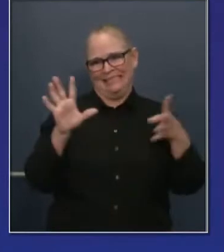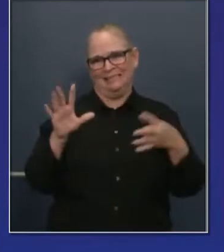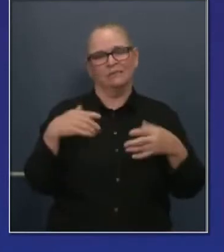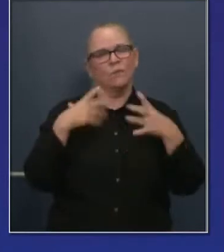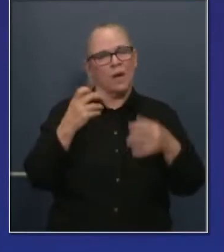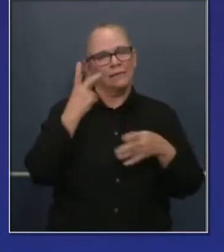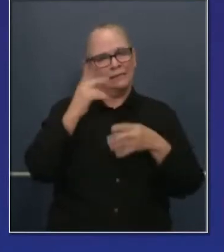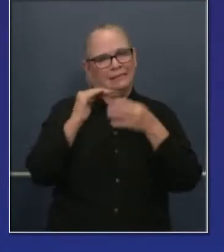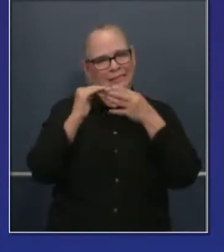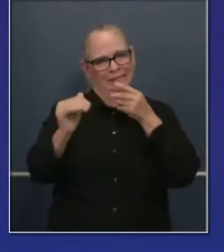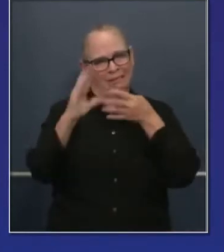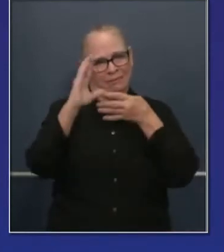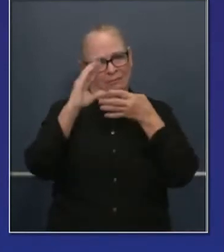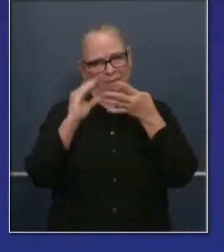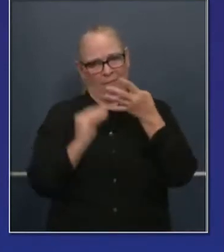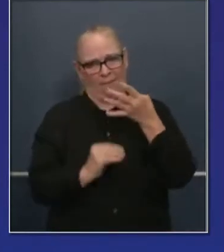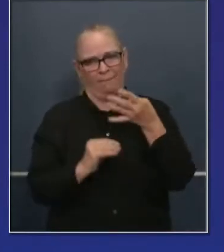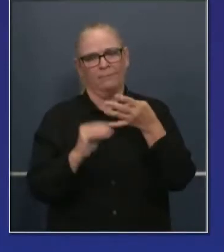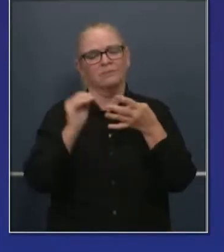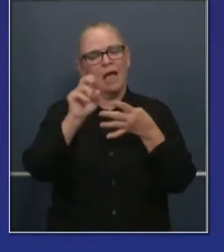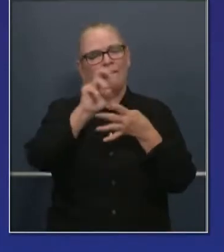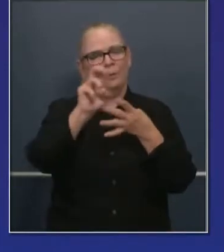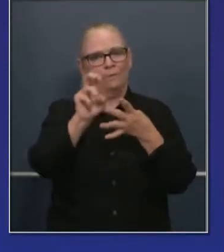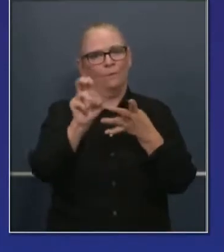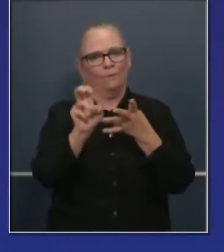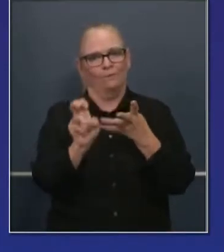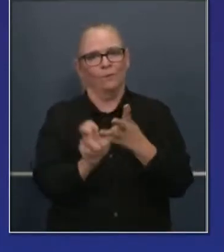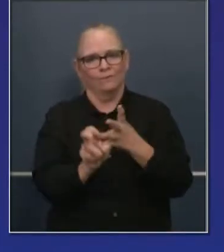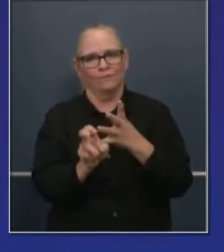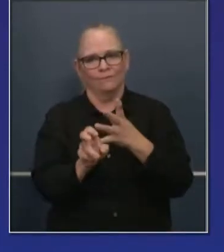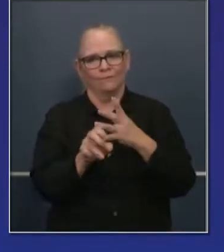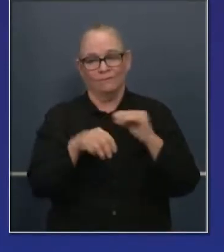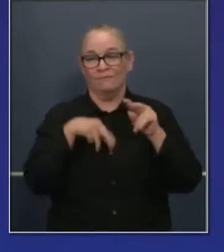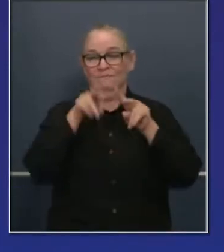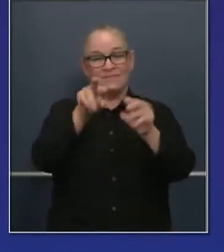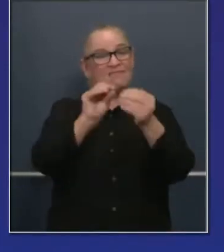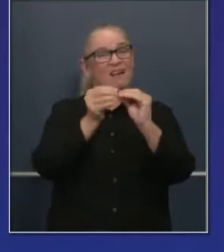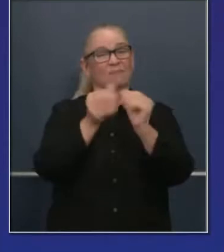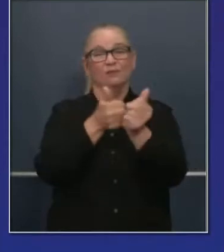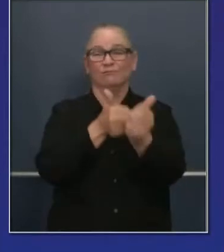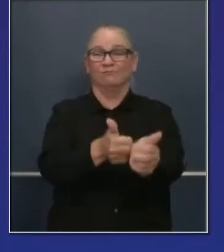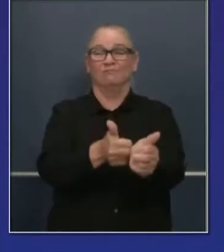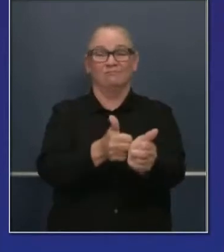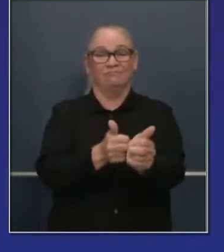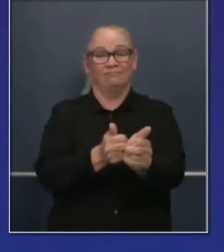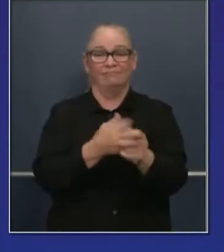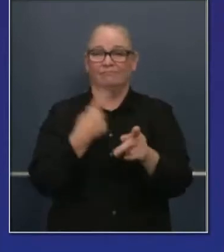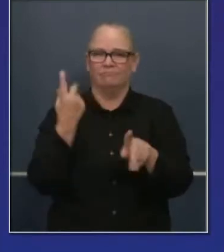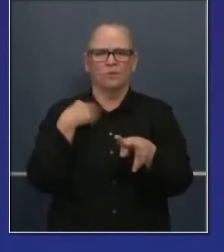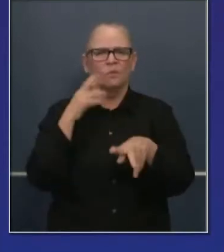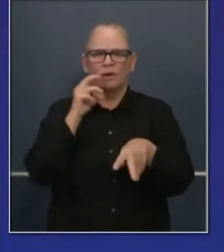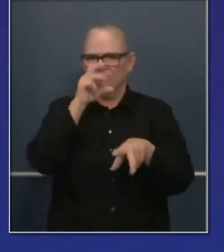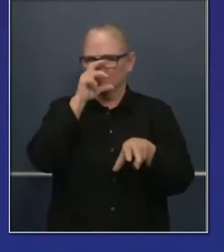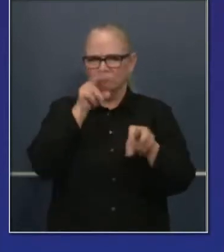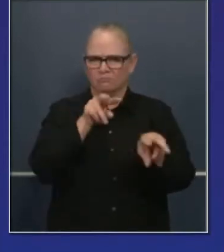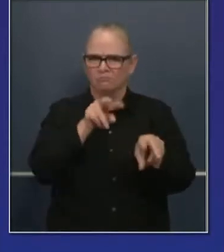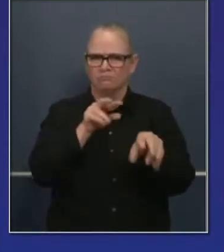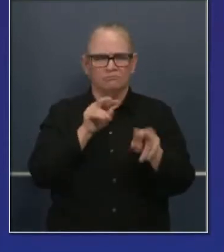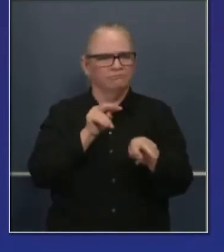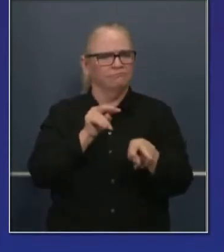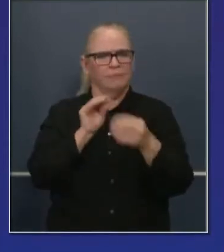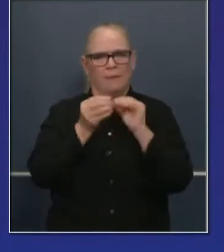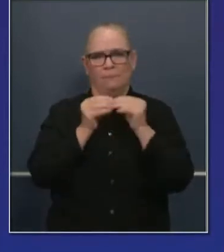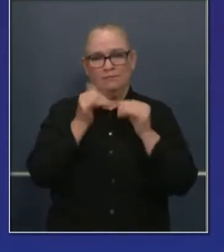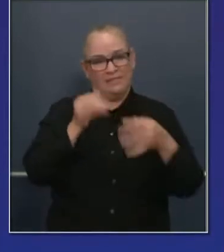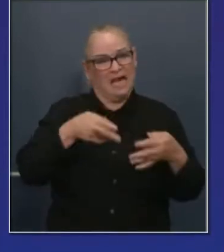between tiers. And so we'll maintain our vigilance in this space, again, driven by this data, driven by the framework that we